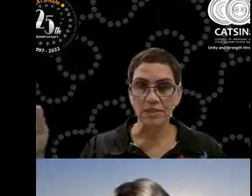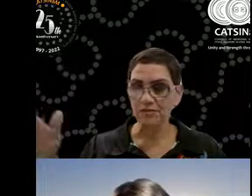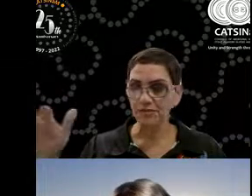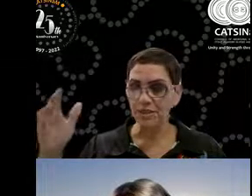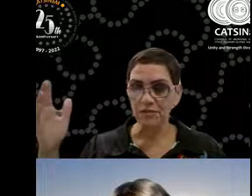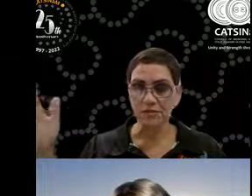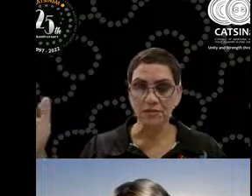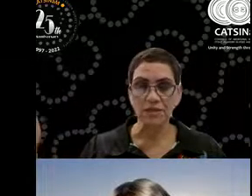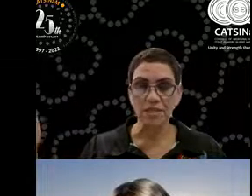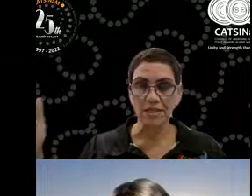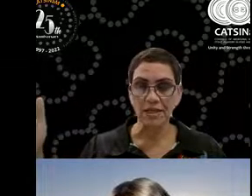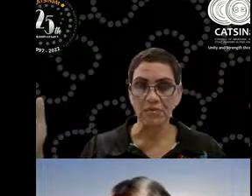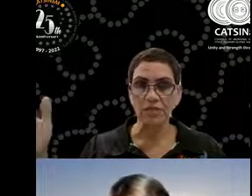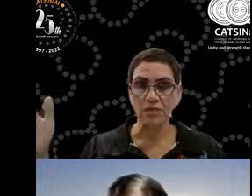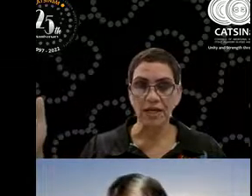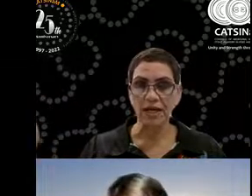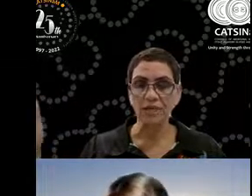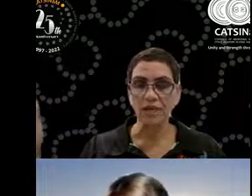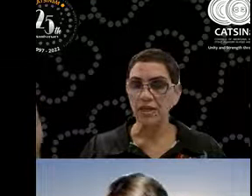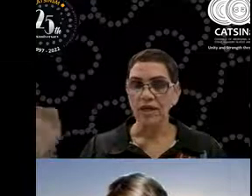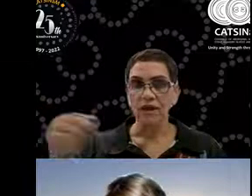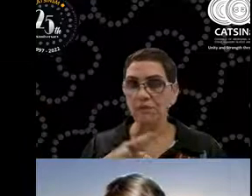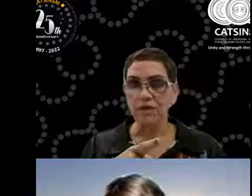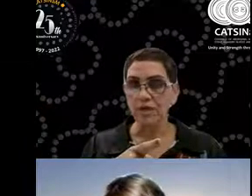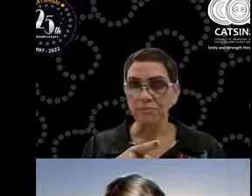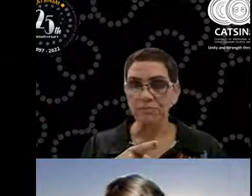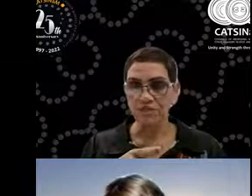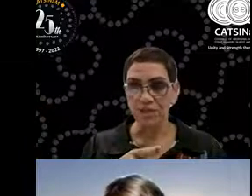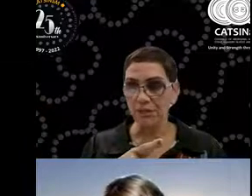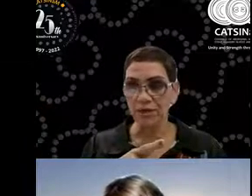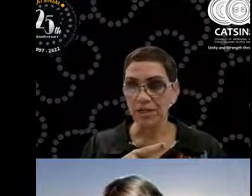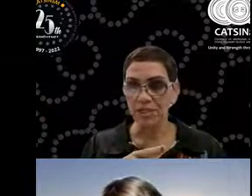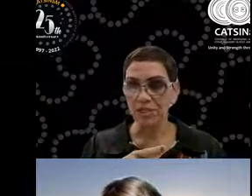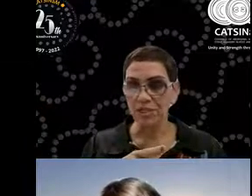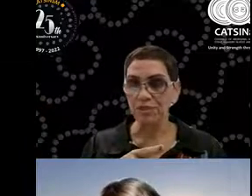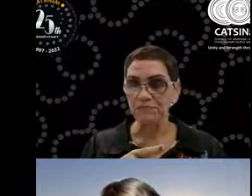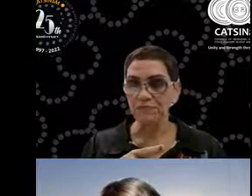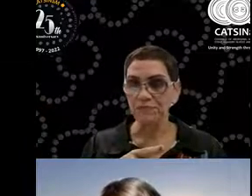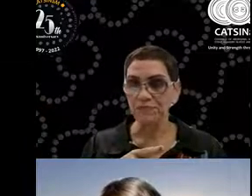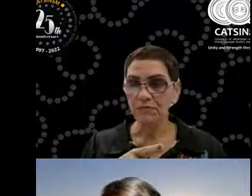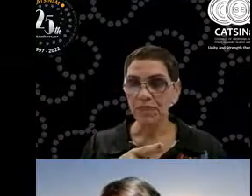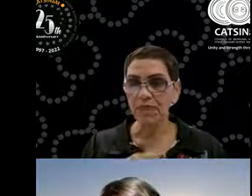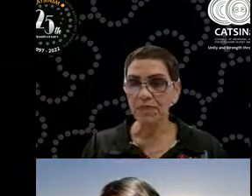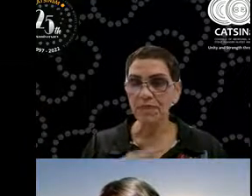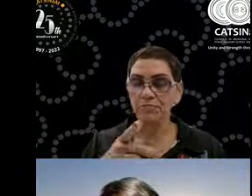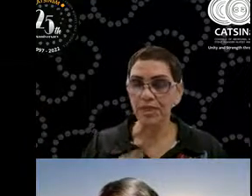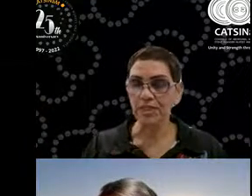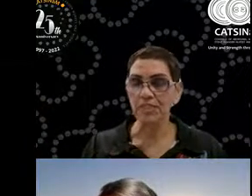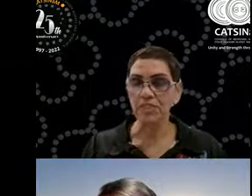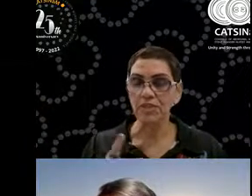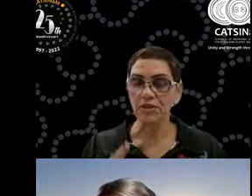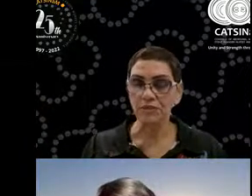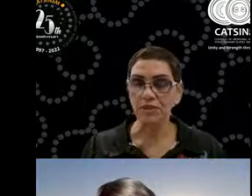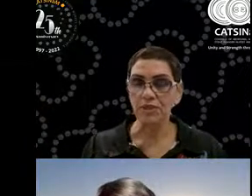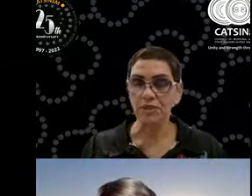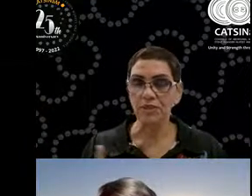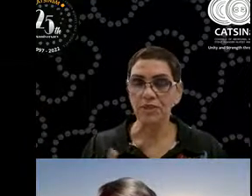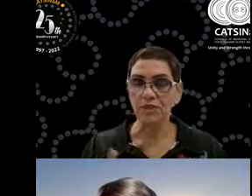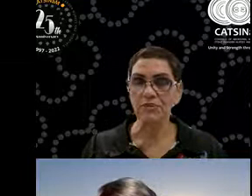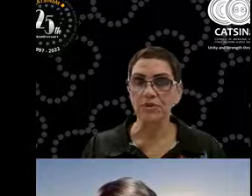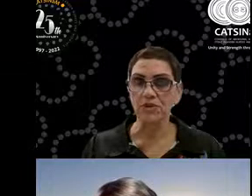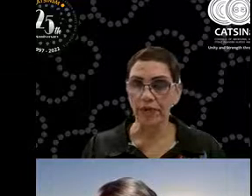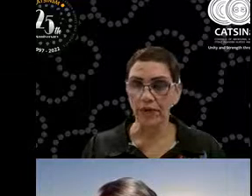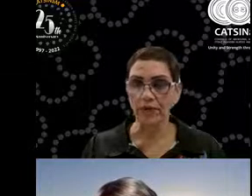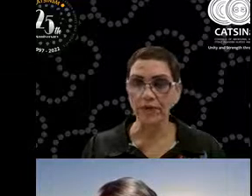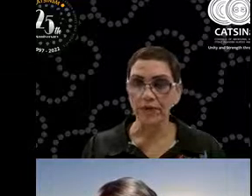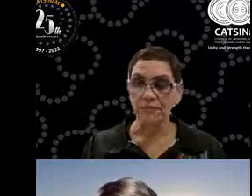25 years, a professor of nursing and Aboriginal health, I'm not an expert. That the complexity and diversity